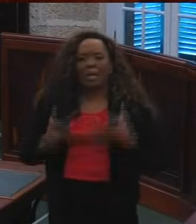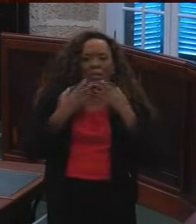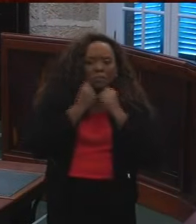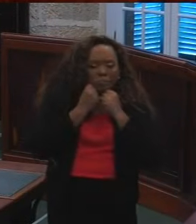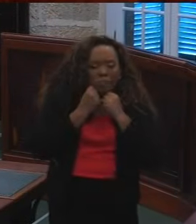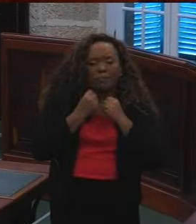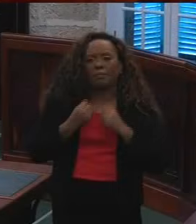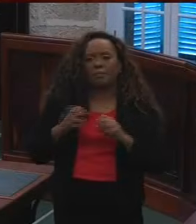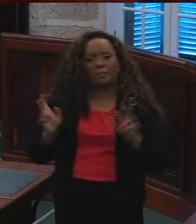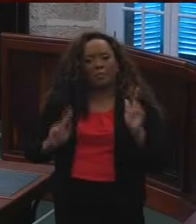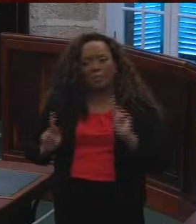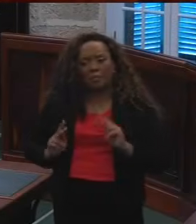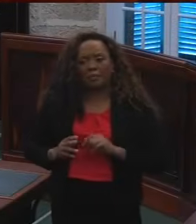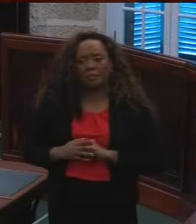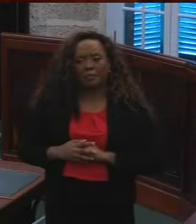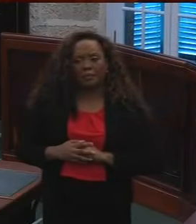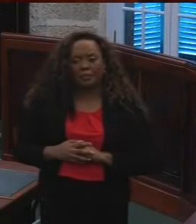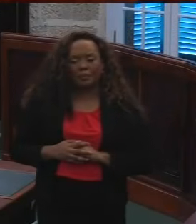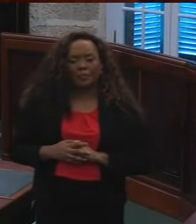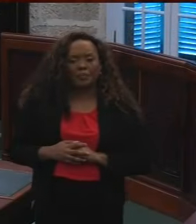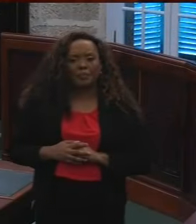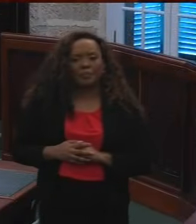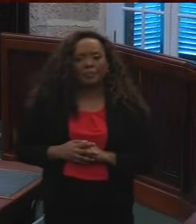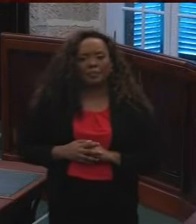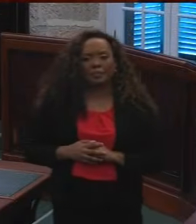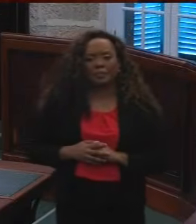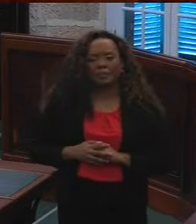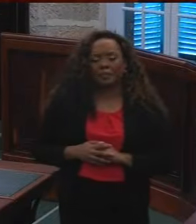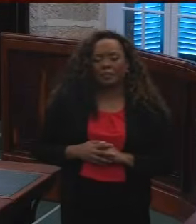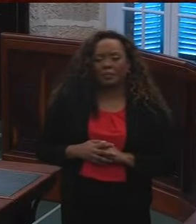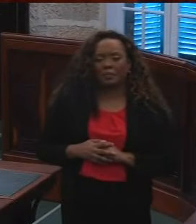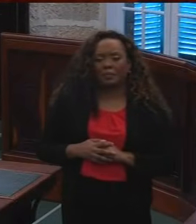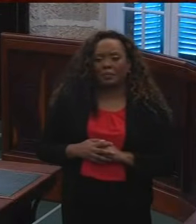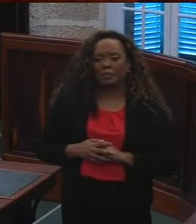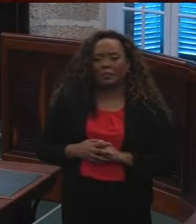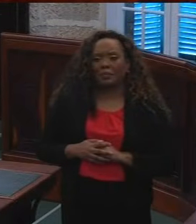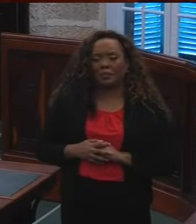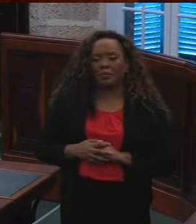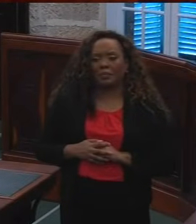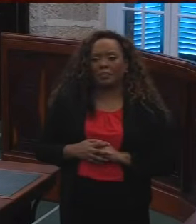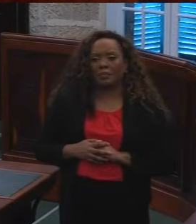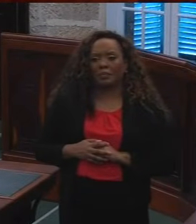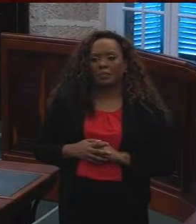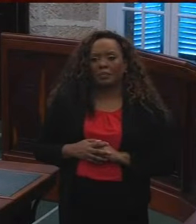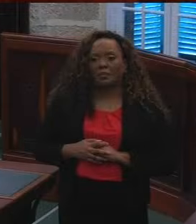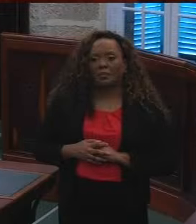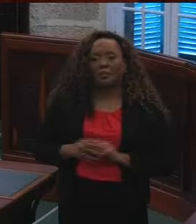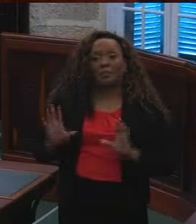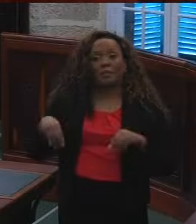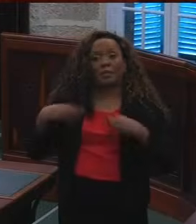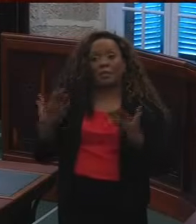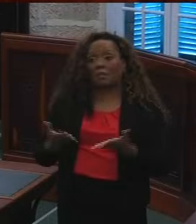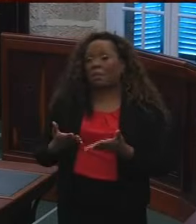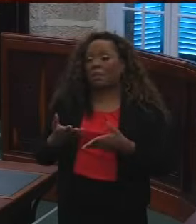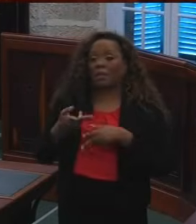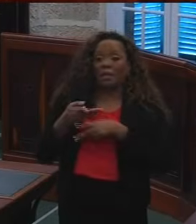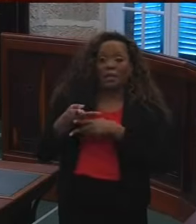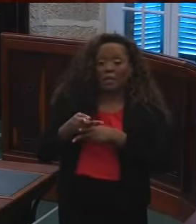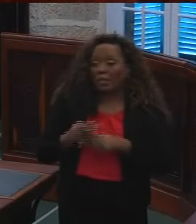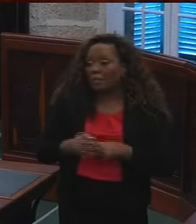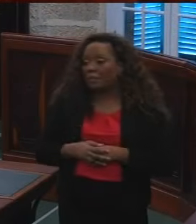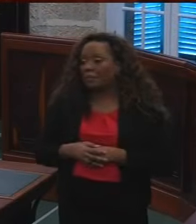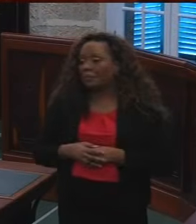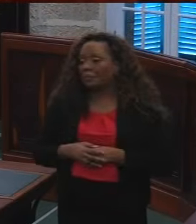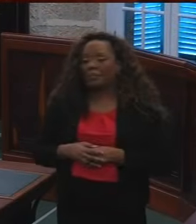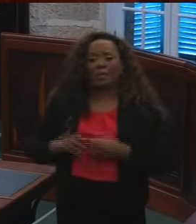appreciation, could provide substantive care for persons by providing